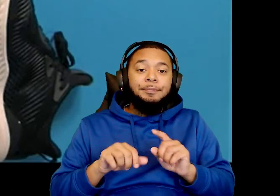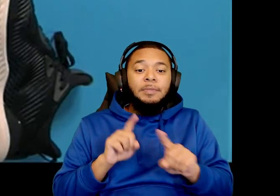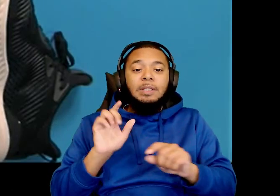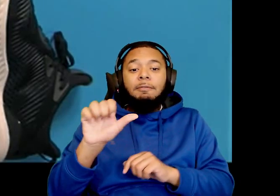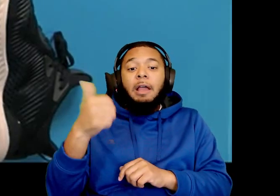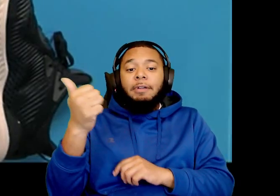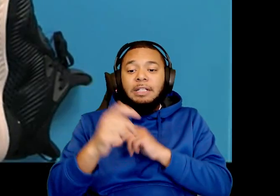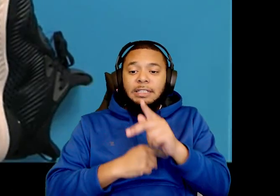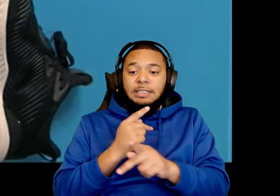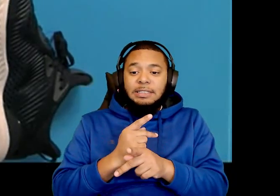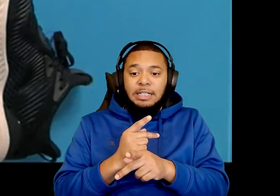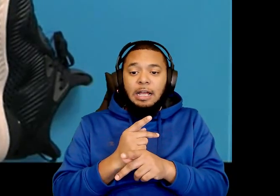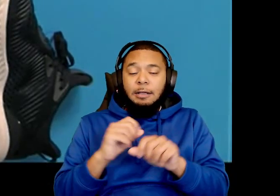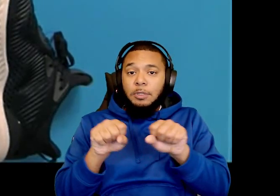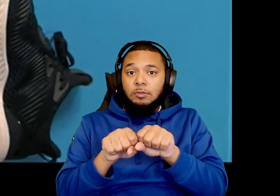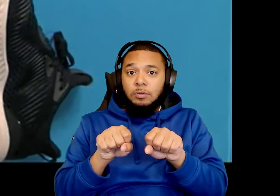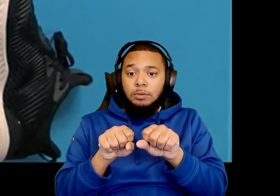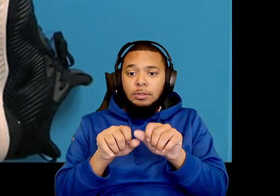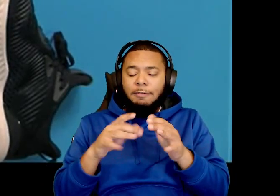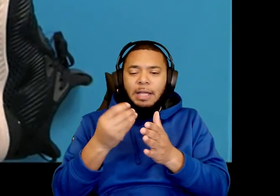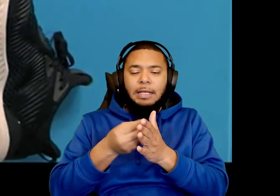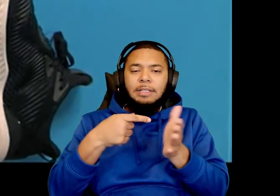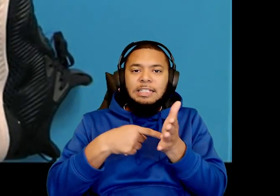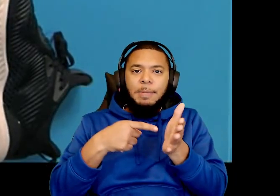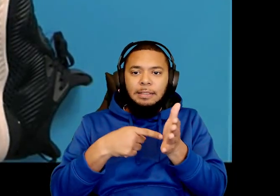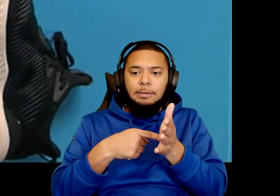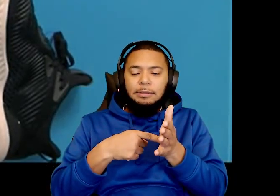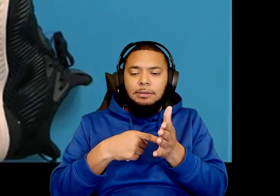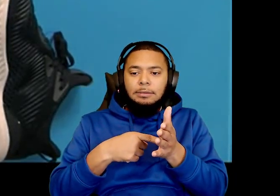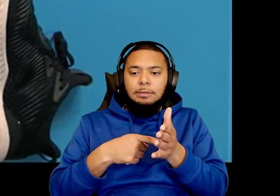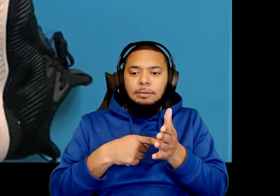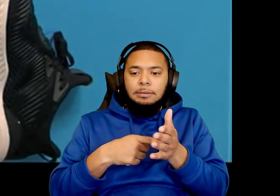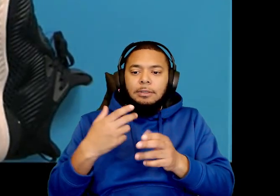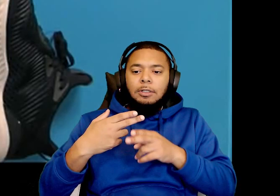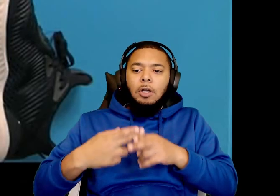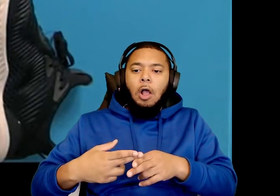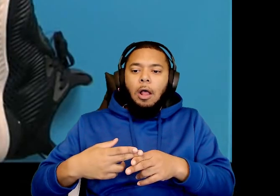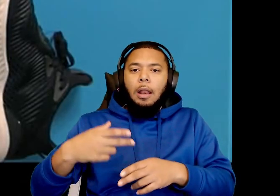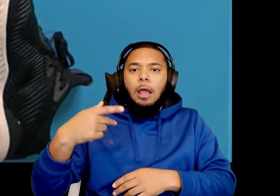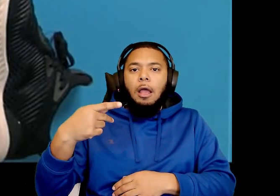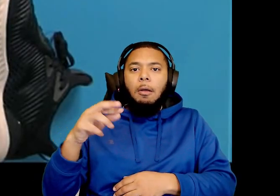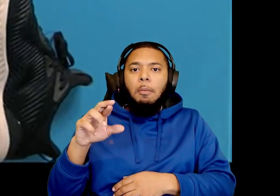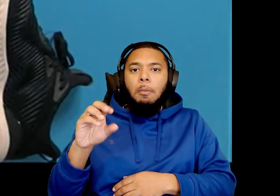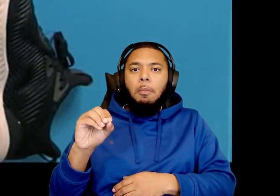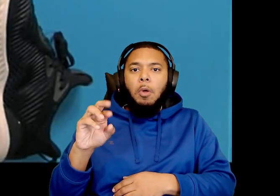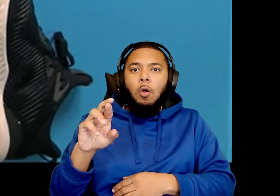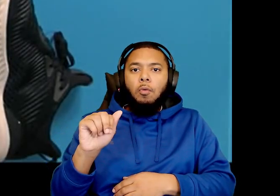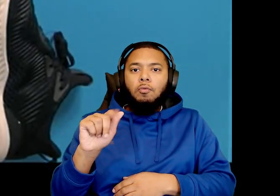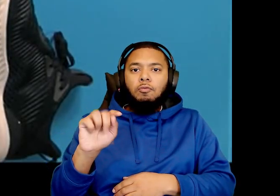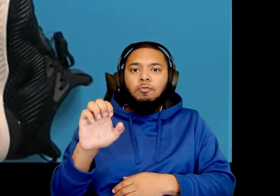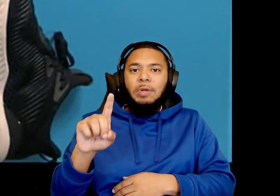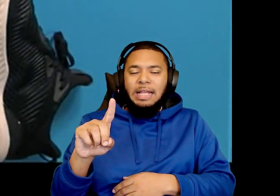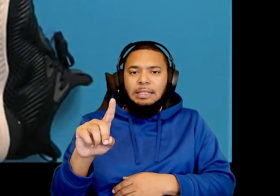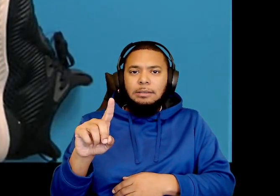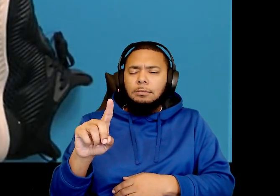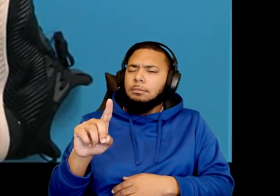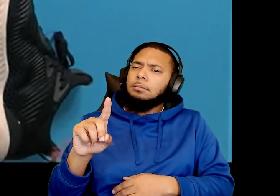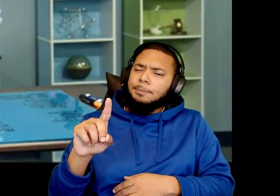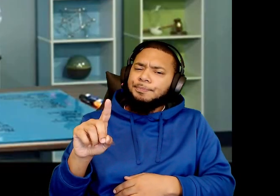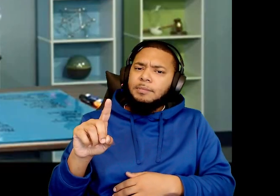type of expense that we're going to have to talk about here. It's called a prorated expense. And